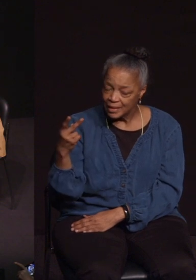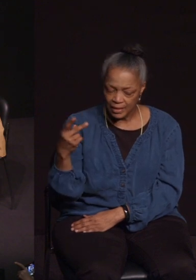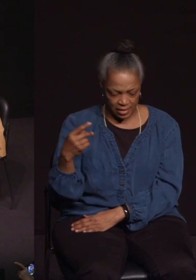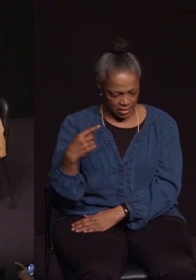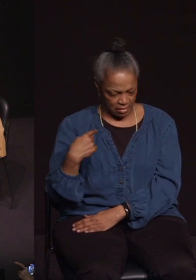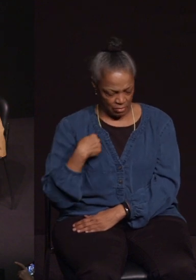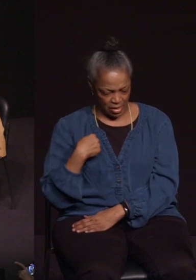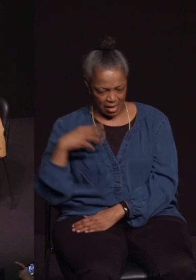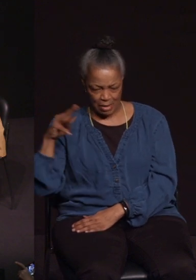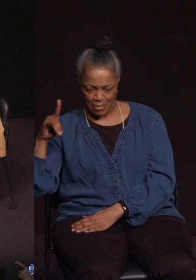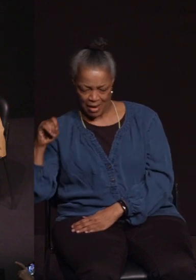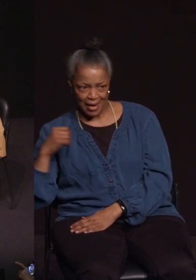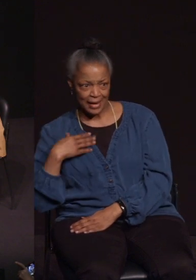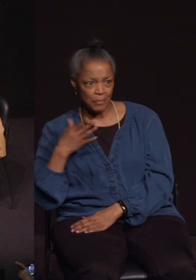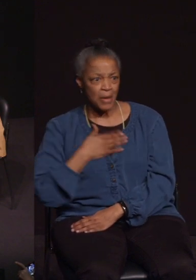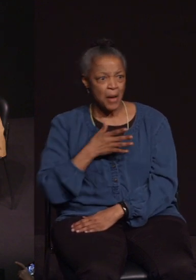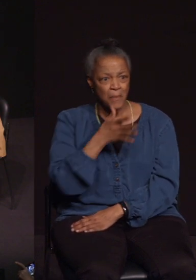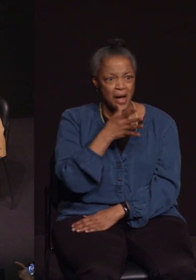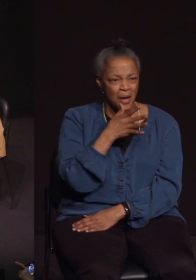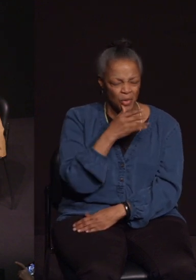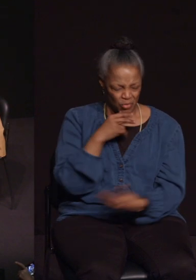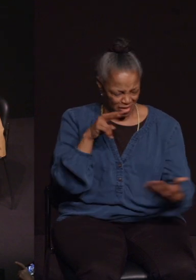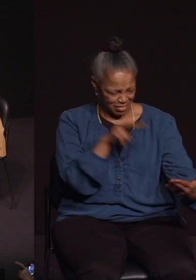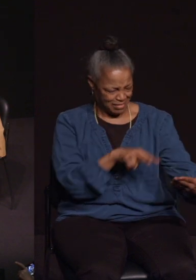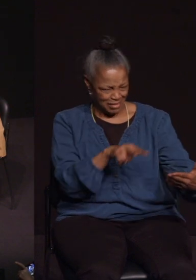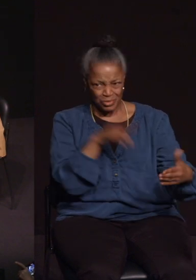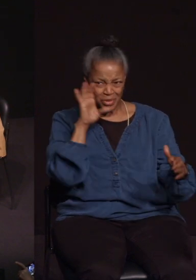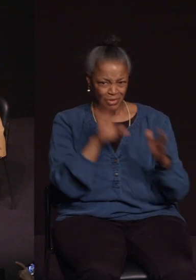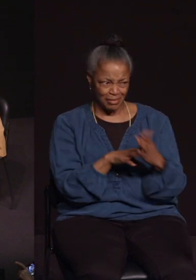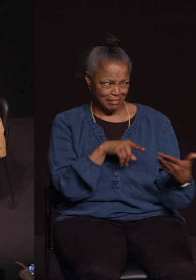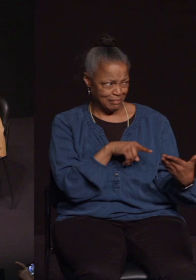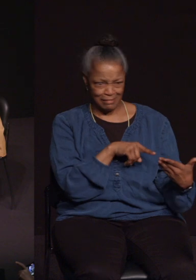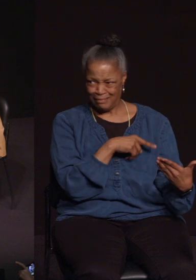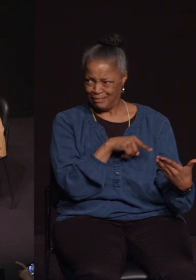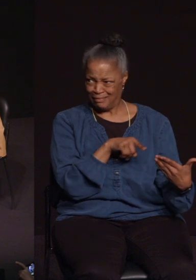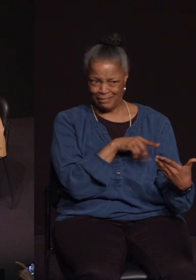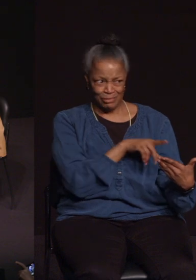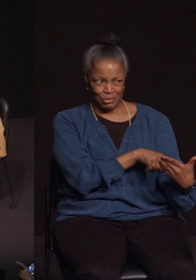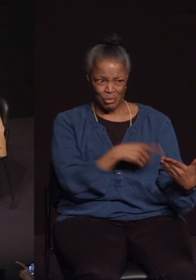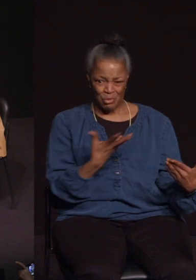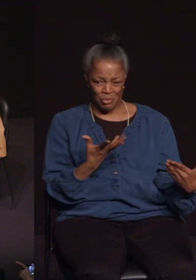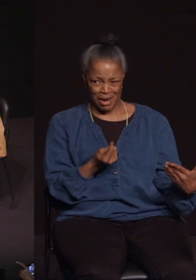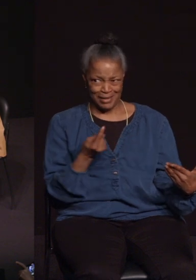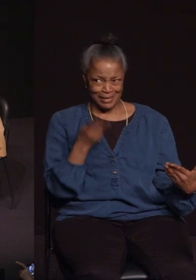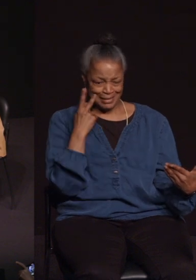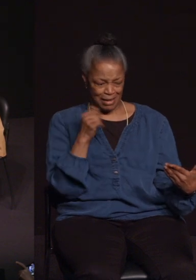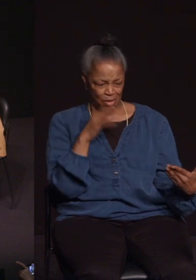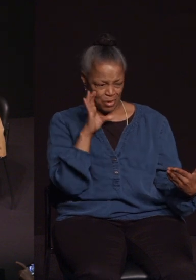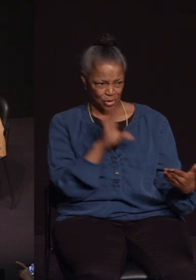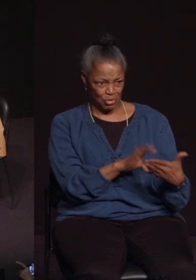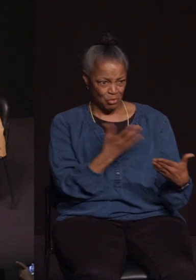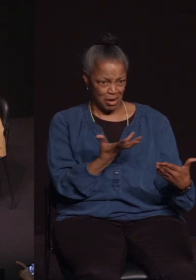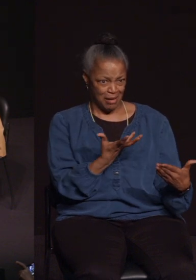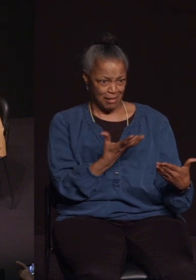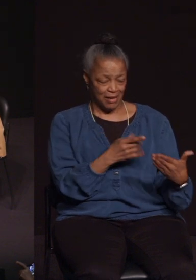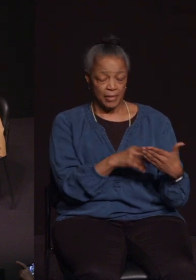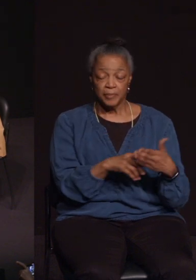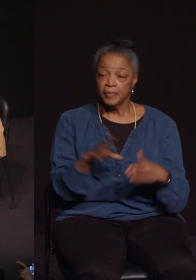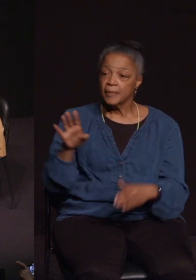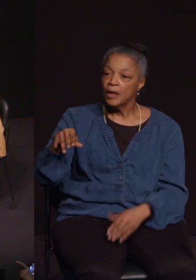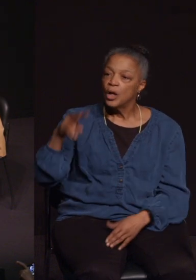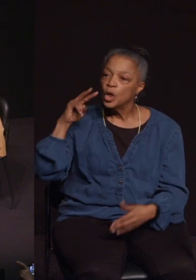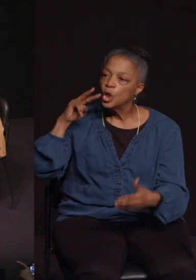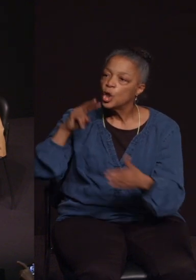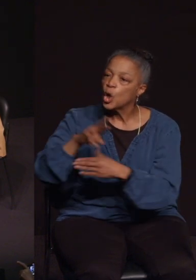him, my mama, the kids, we standing around, and we all looking at this picture on the phone like, what is he talking about? And he was like, look